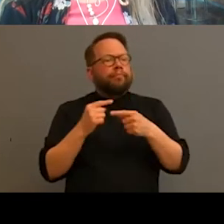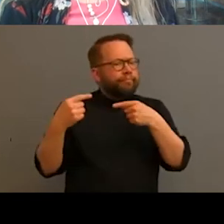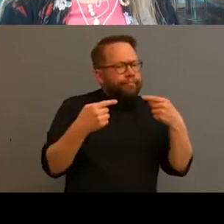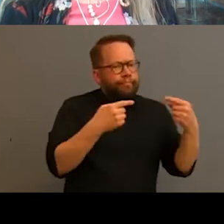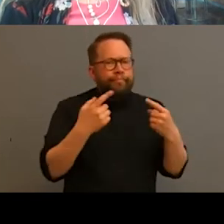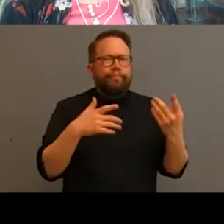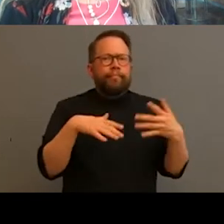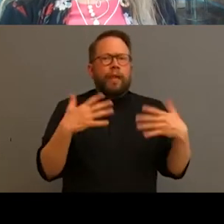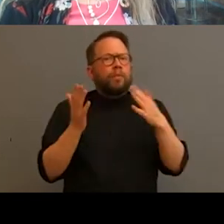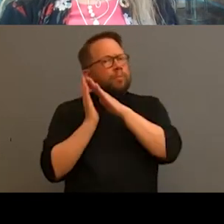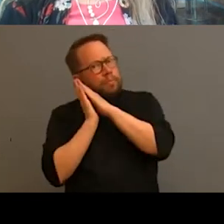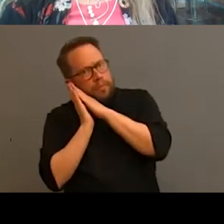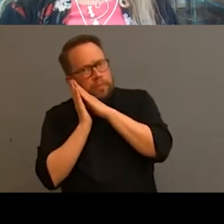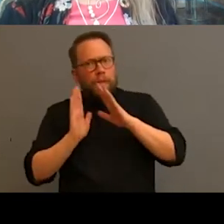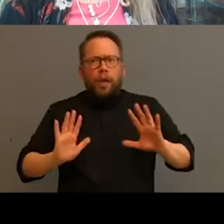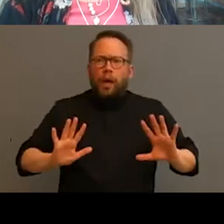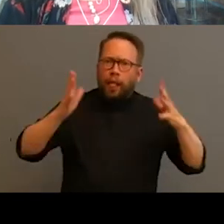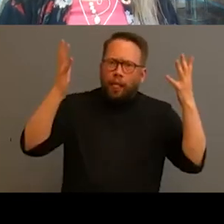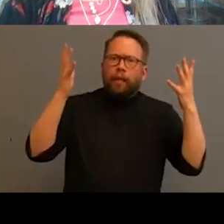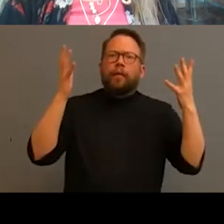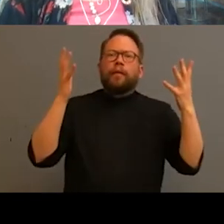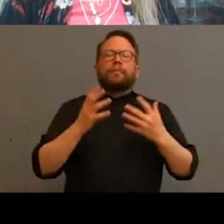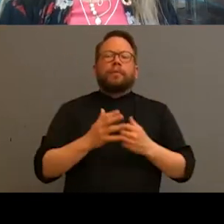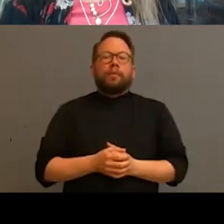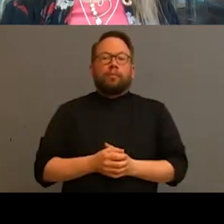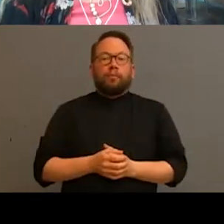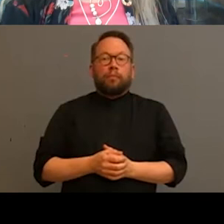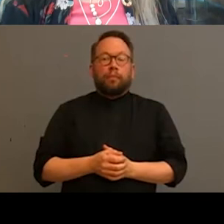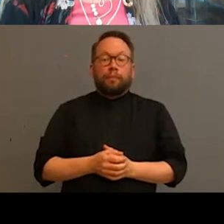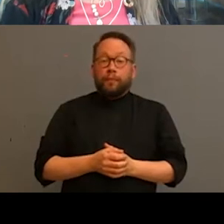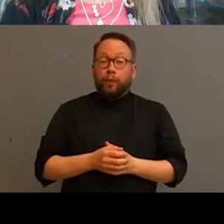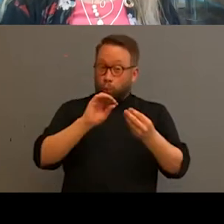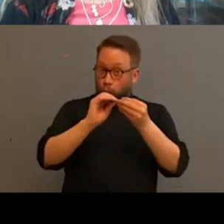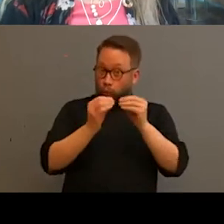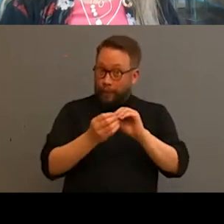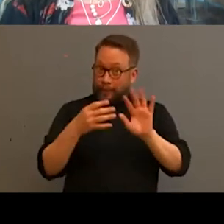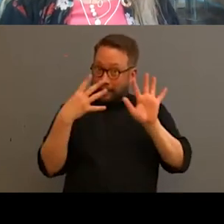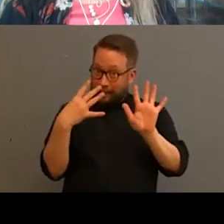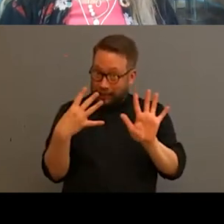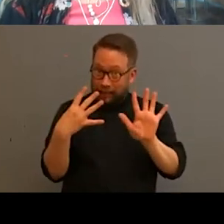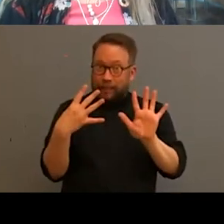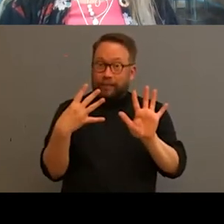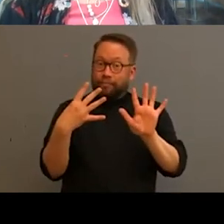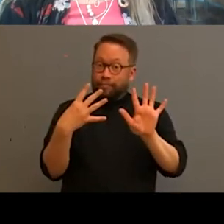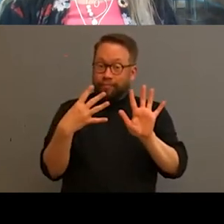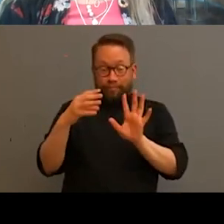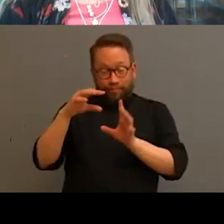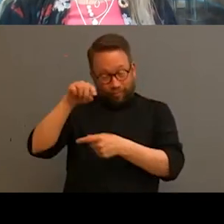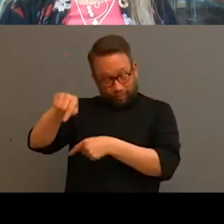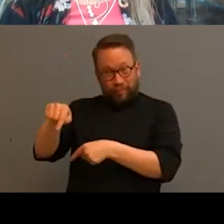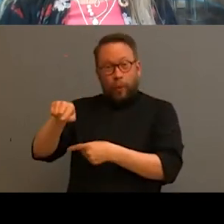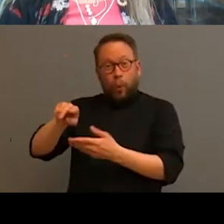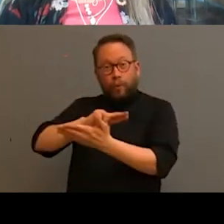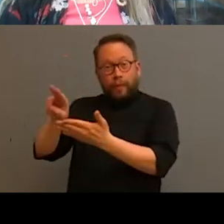the CRPD, accessibility, and Article 19 accompanies those two